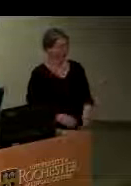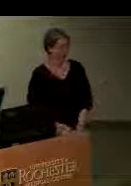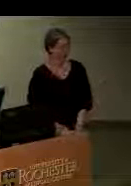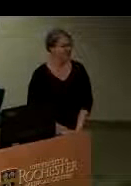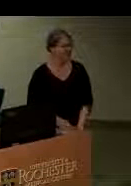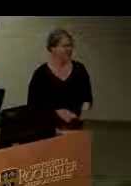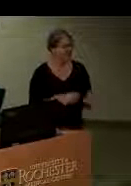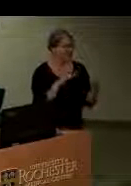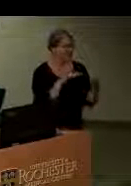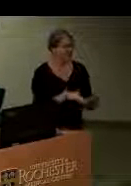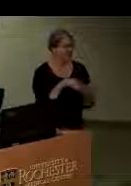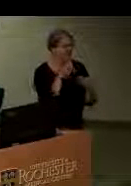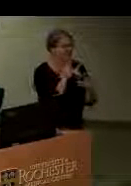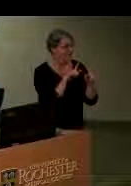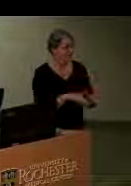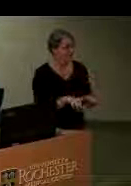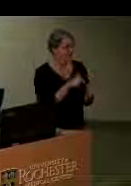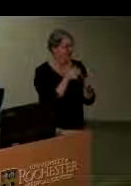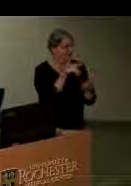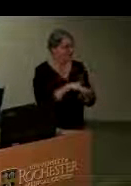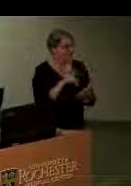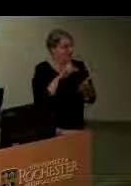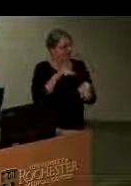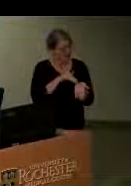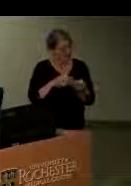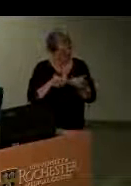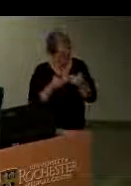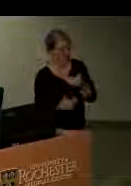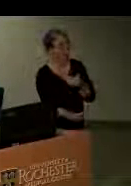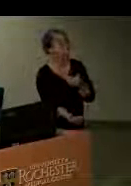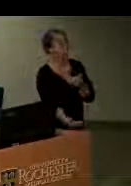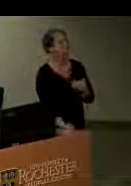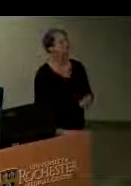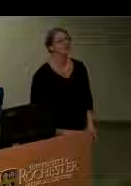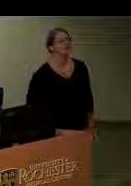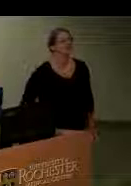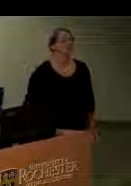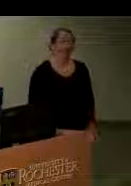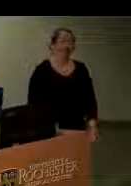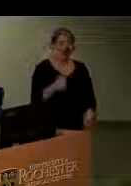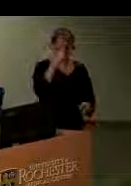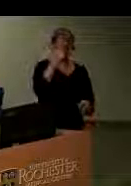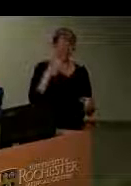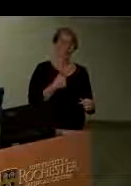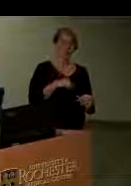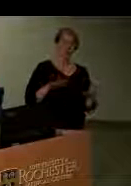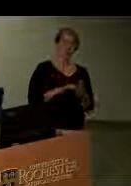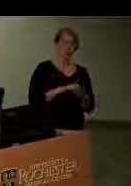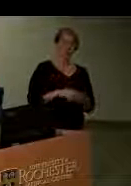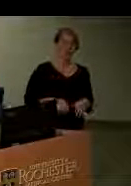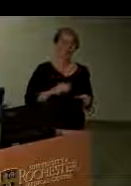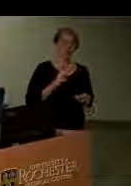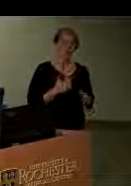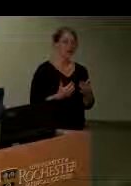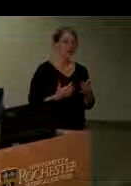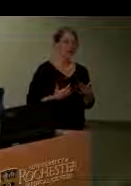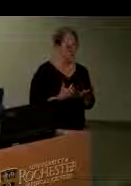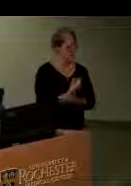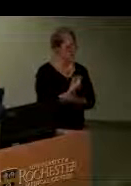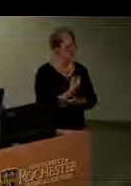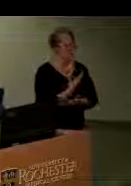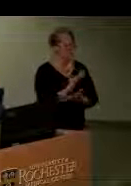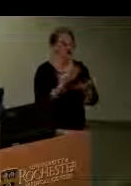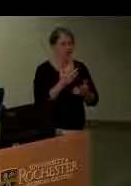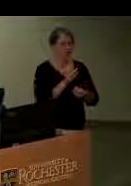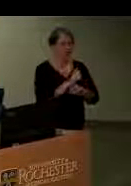basically studying for a test, not studying to be a doctor. And I think we did this. It took a lot of work. We took a lot